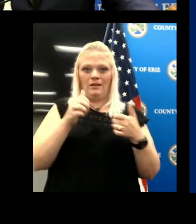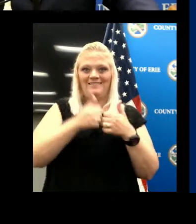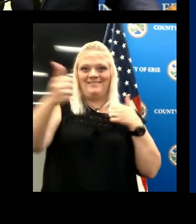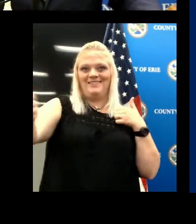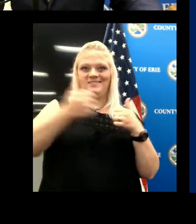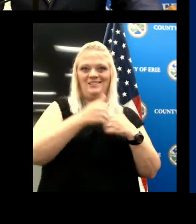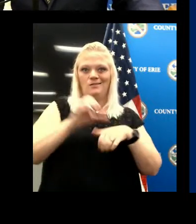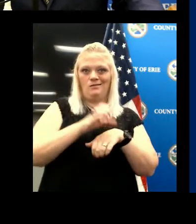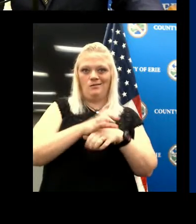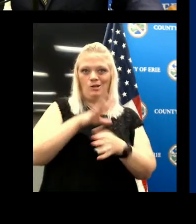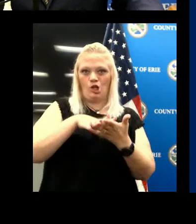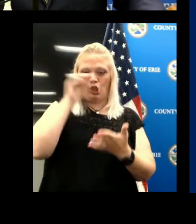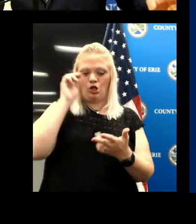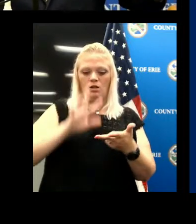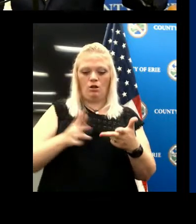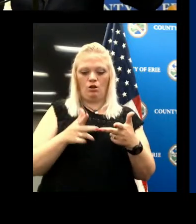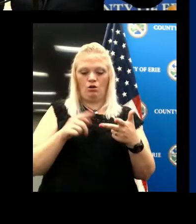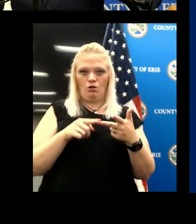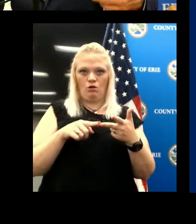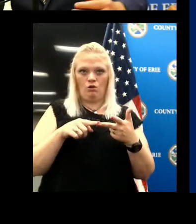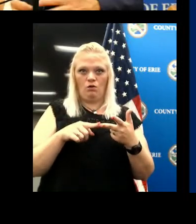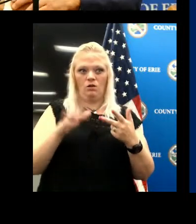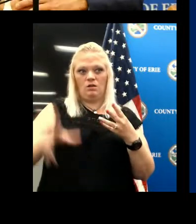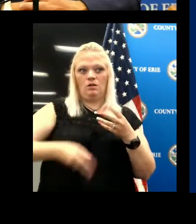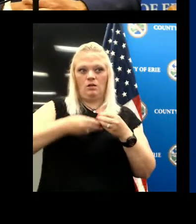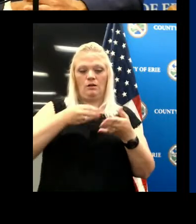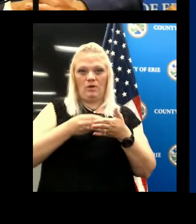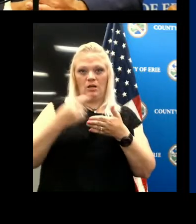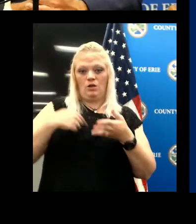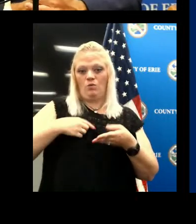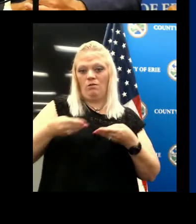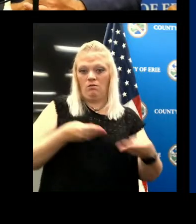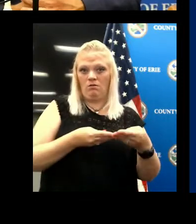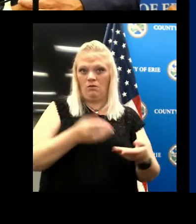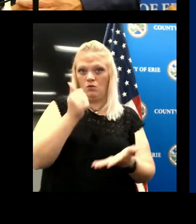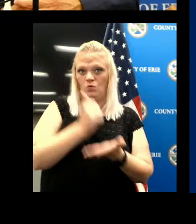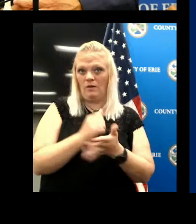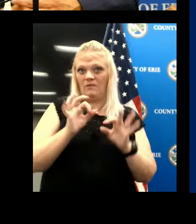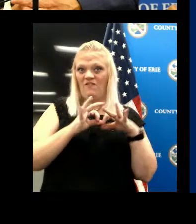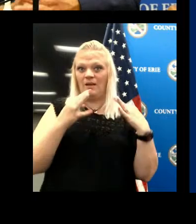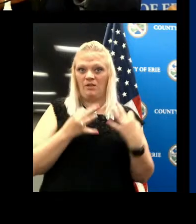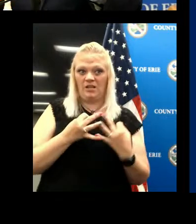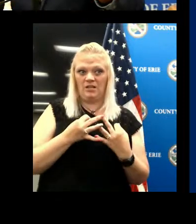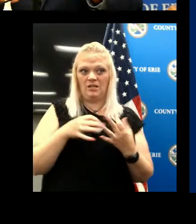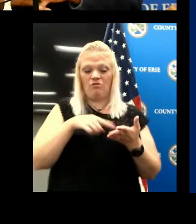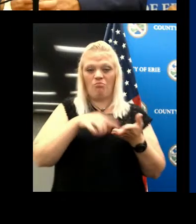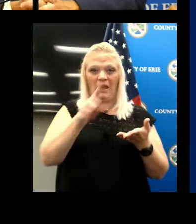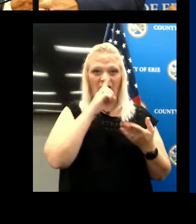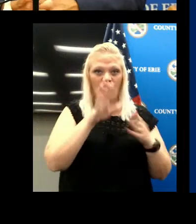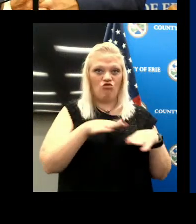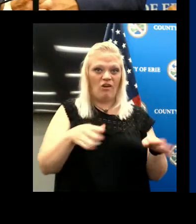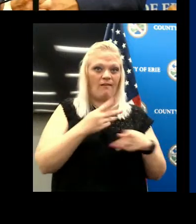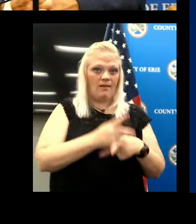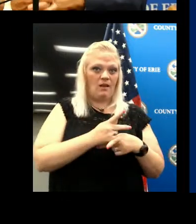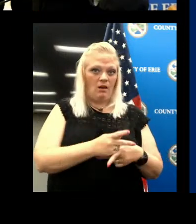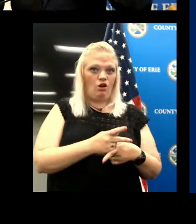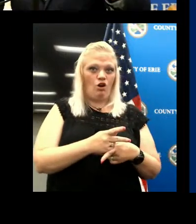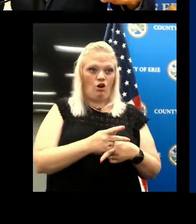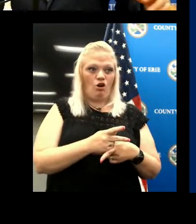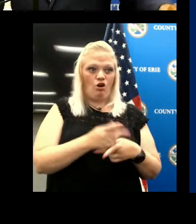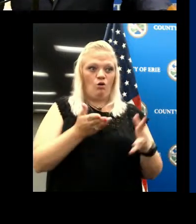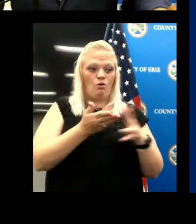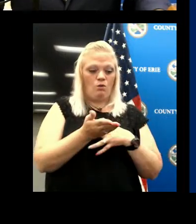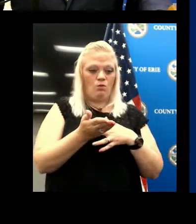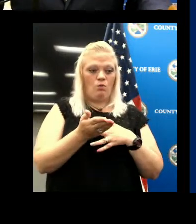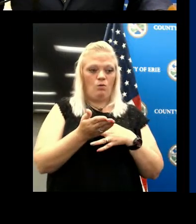centers, and a third which is additional money we're putting in to assist families pay for child care expenses through the child